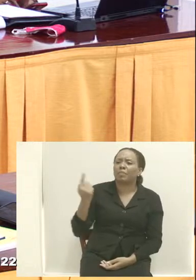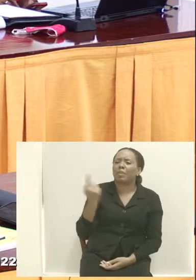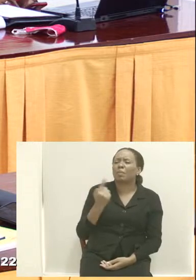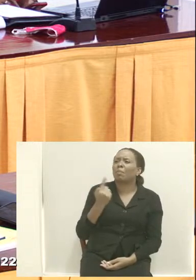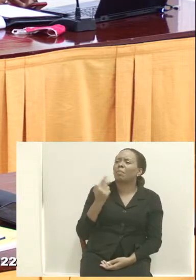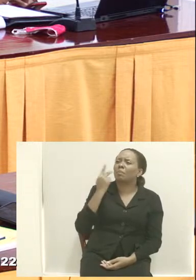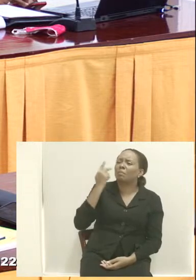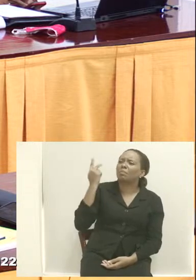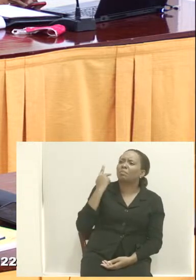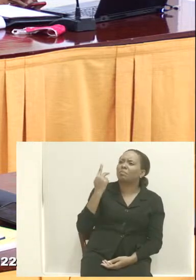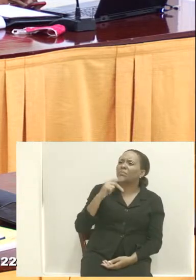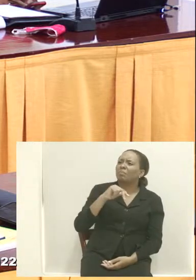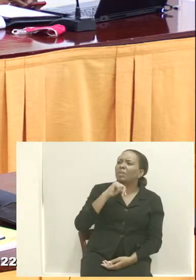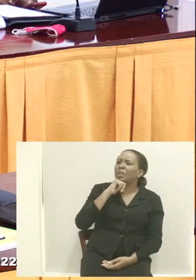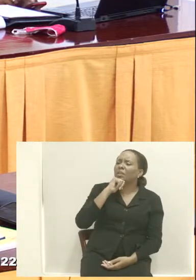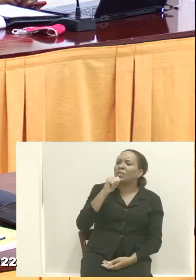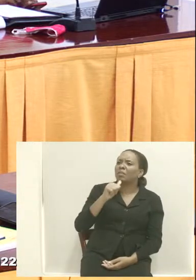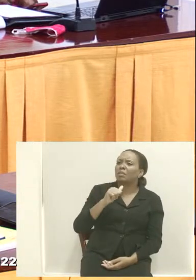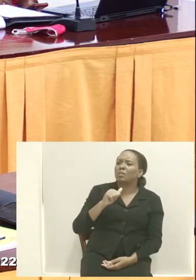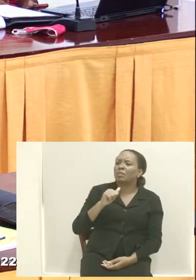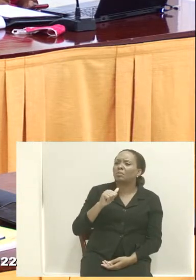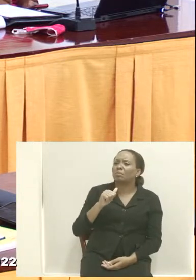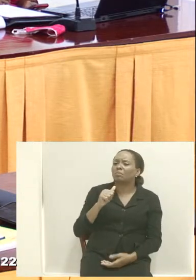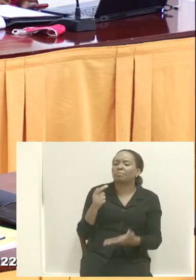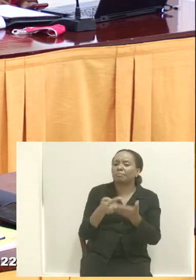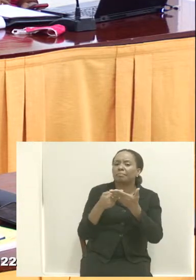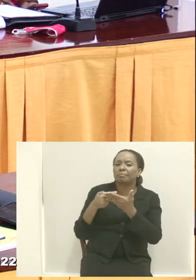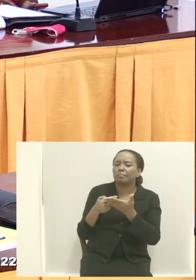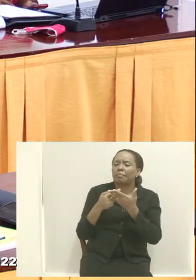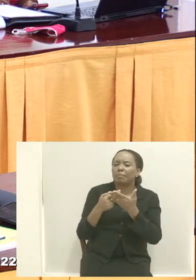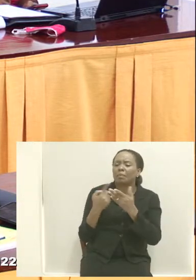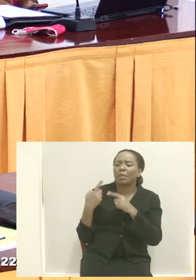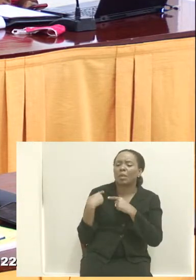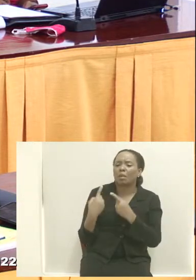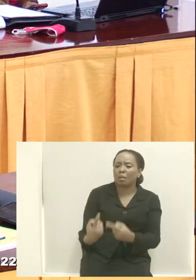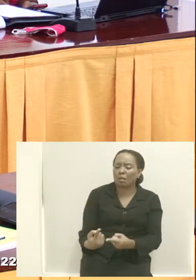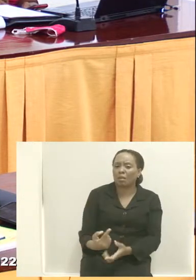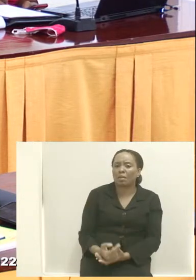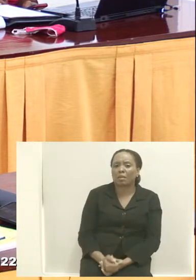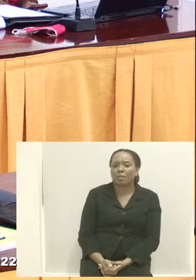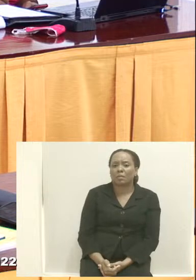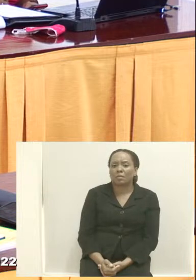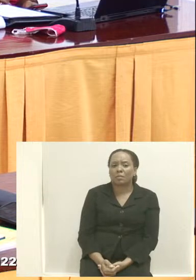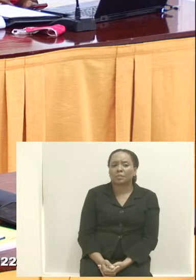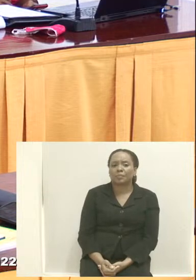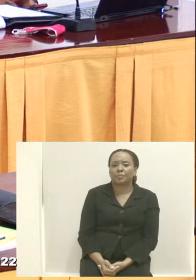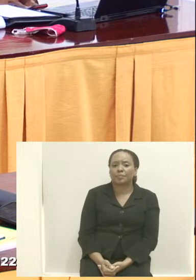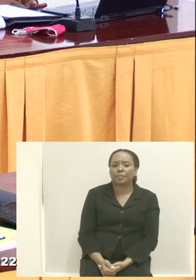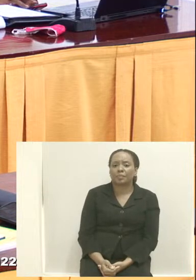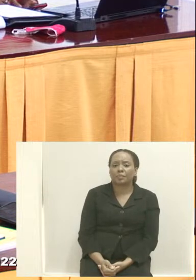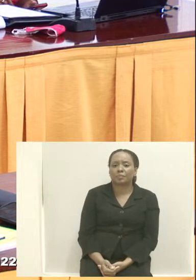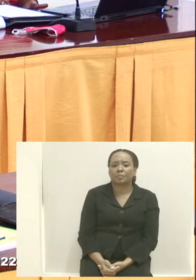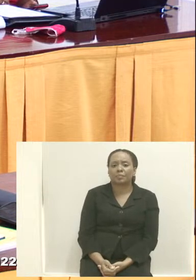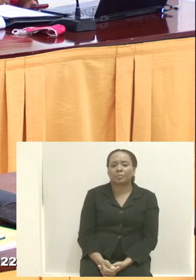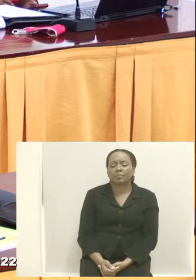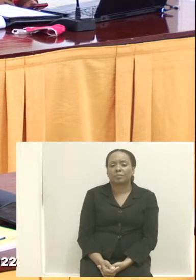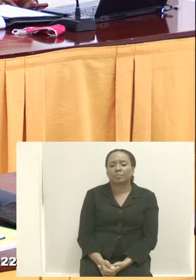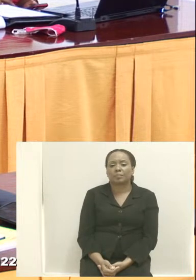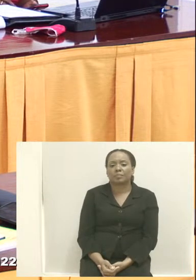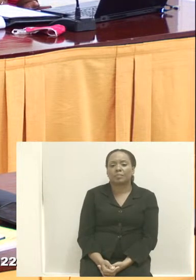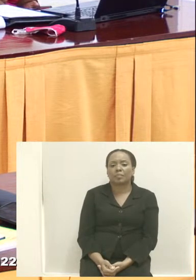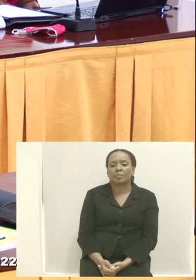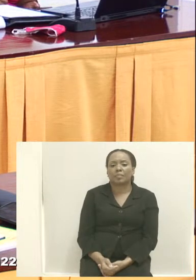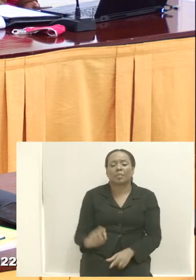as yet. But the question, ma'am, of credit has been on the forefront of